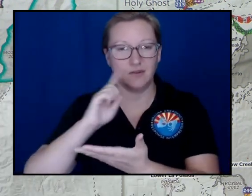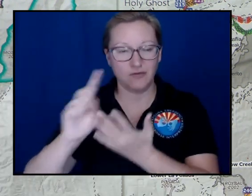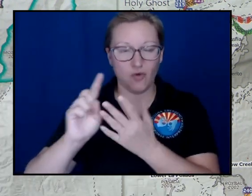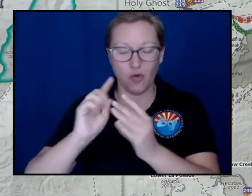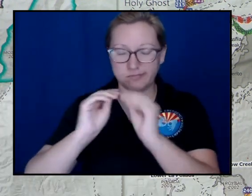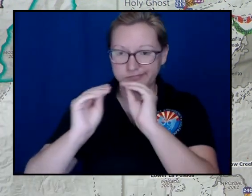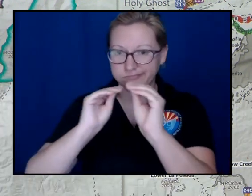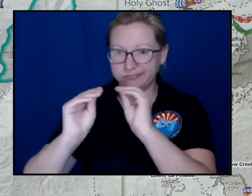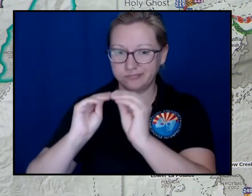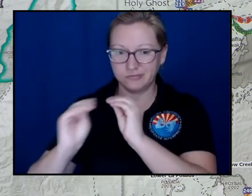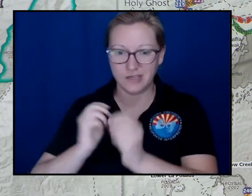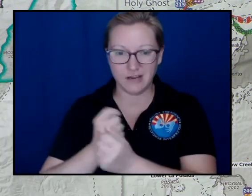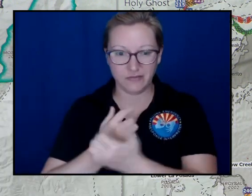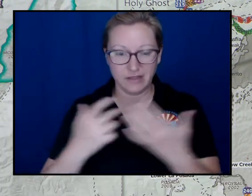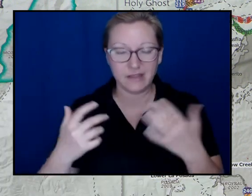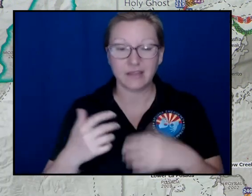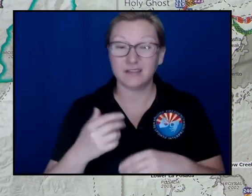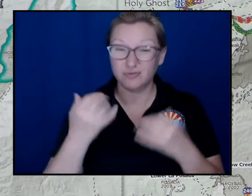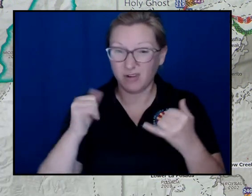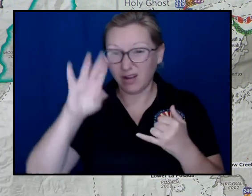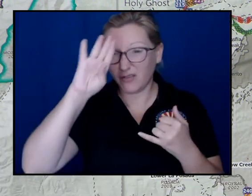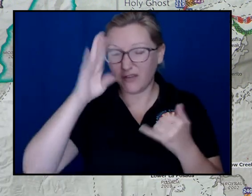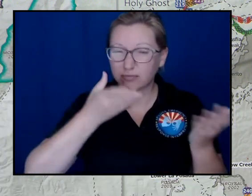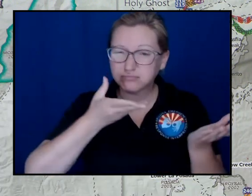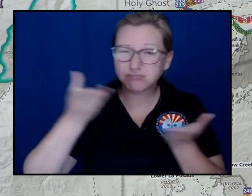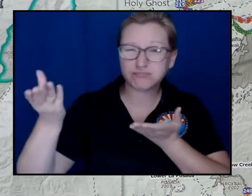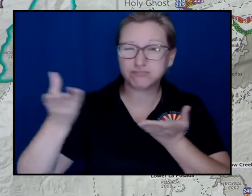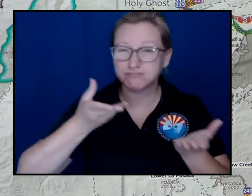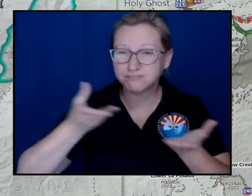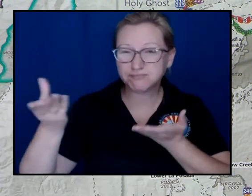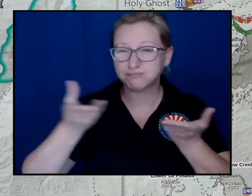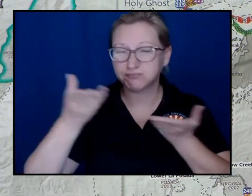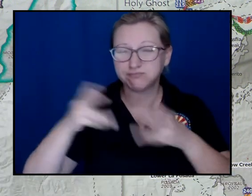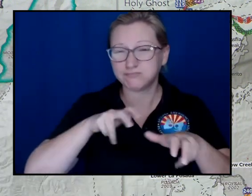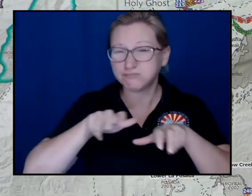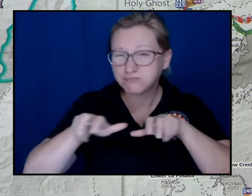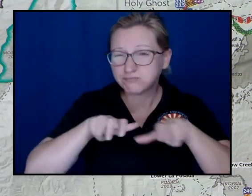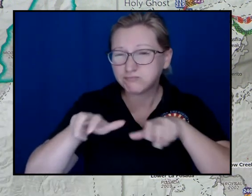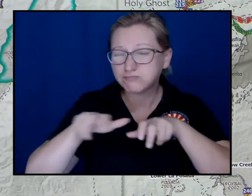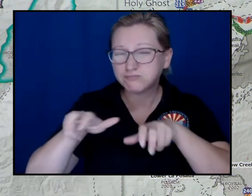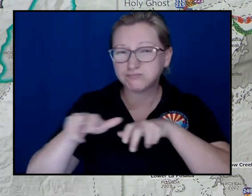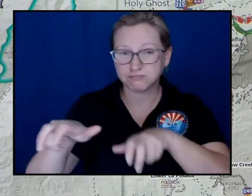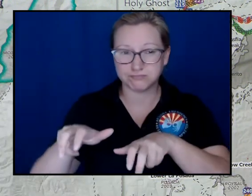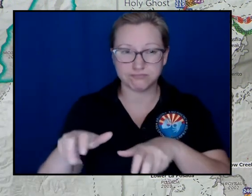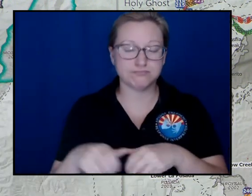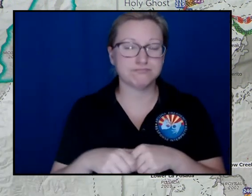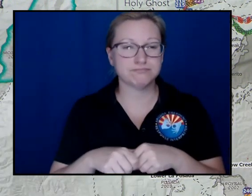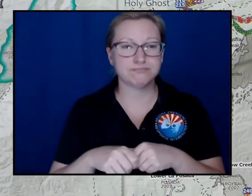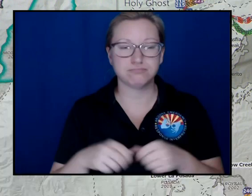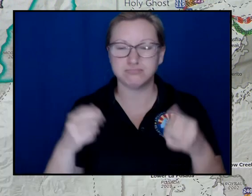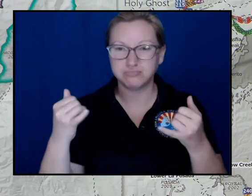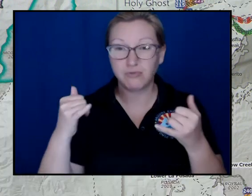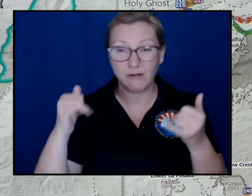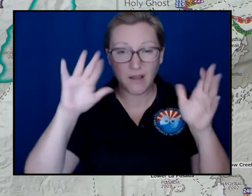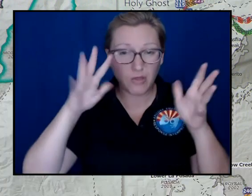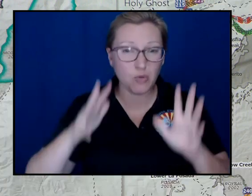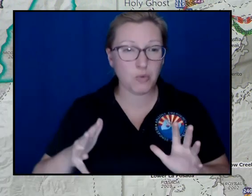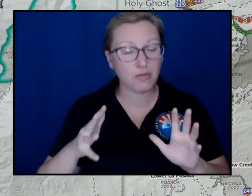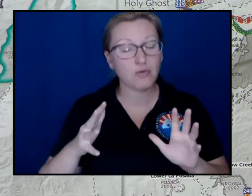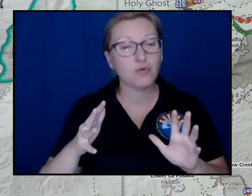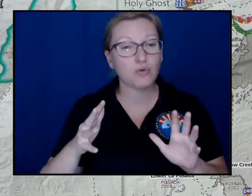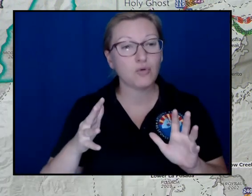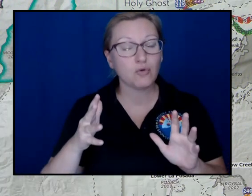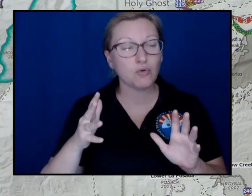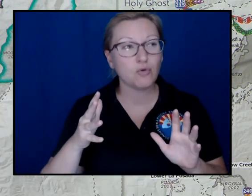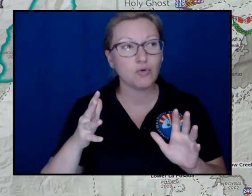there. With the weather, we've had the opportunity to be able to get, start walking equipment pretty far into